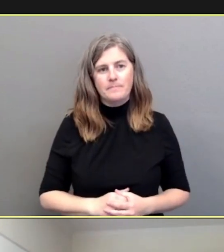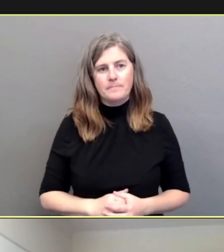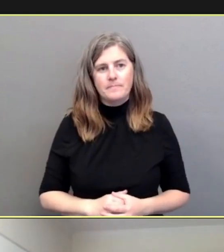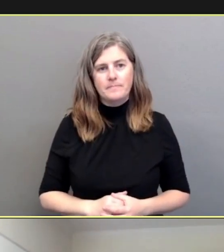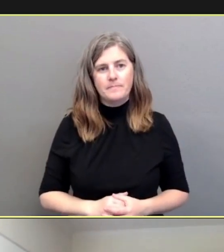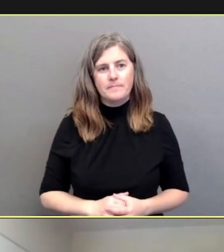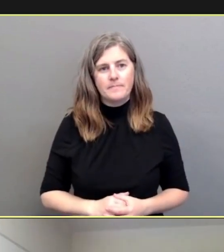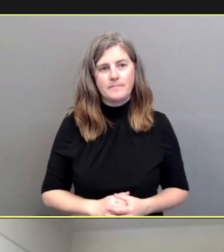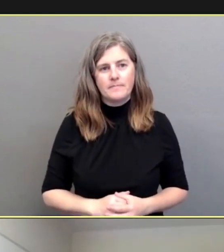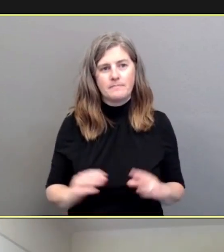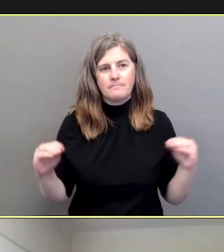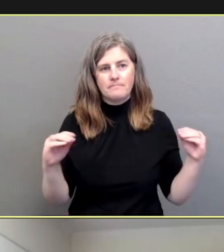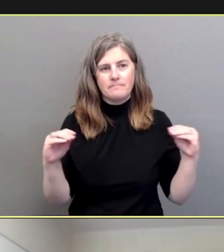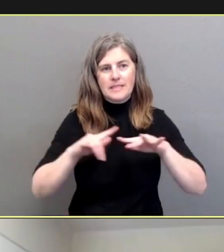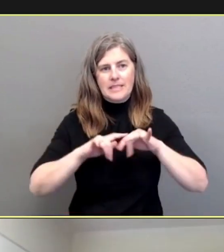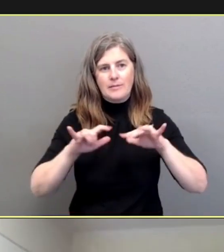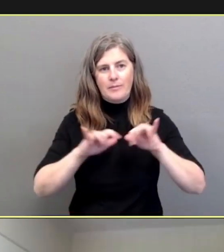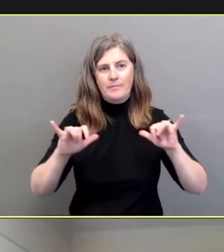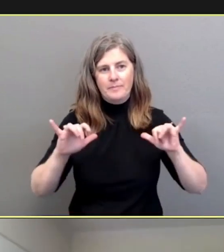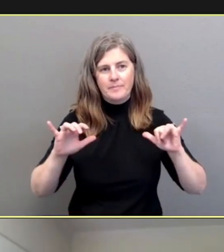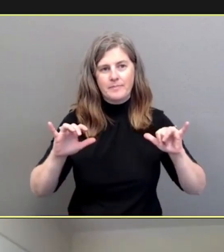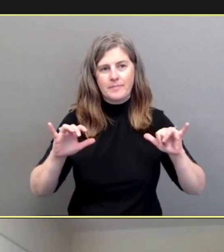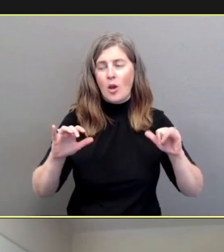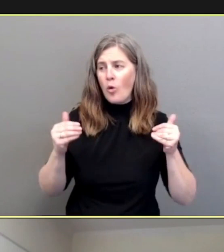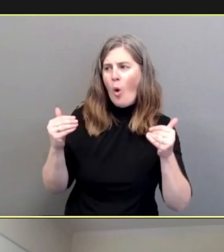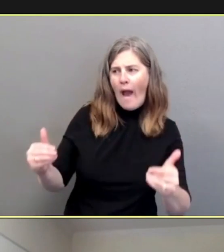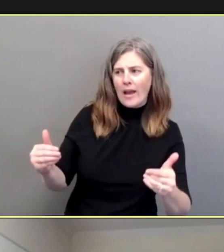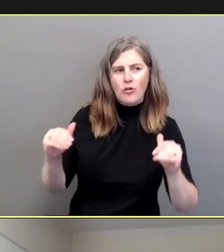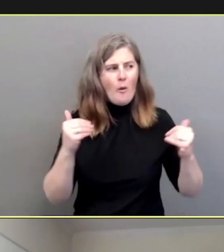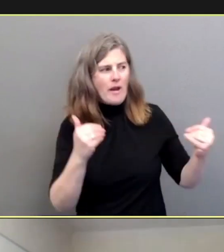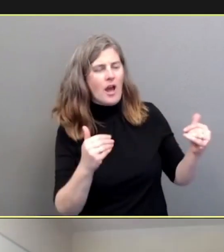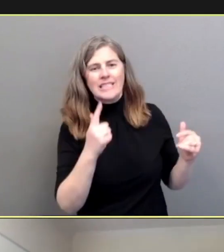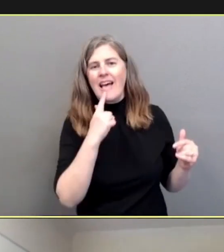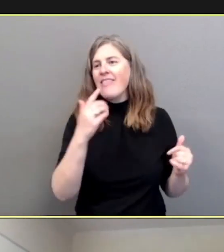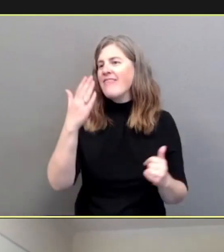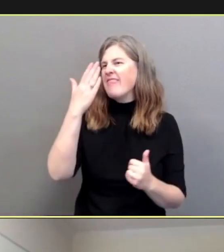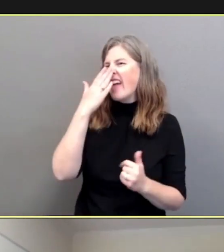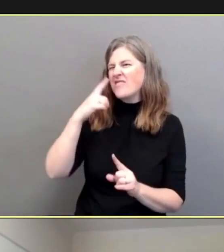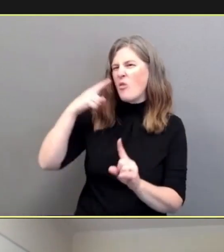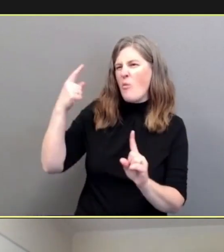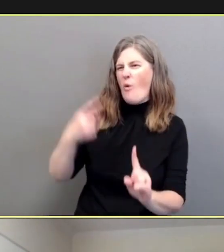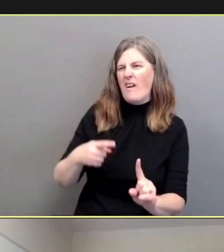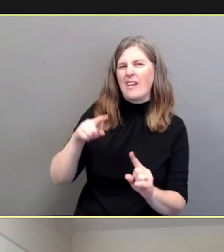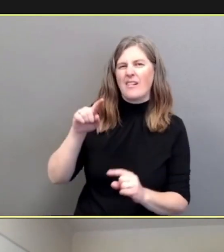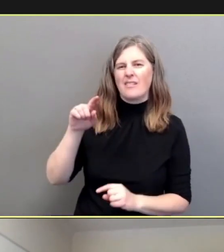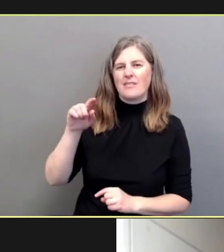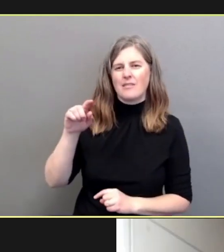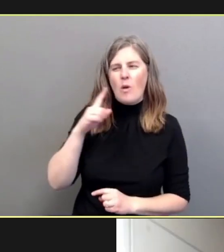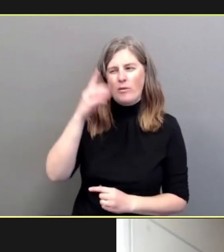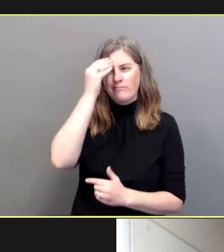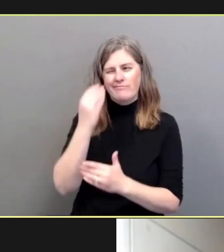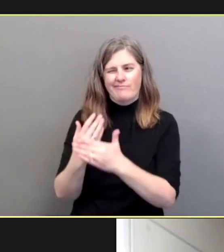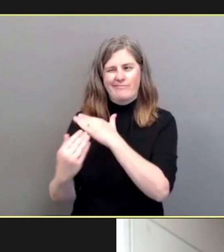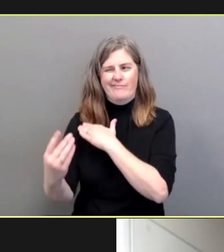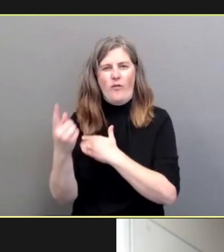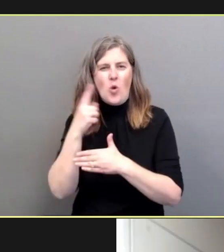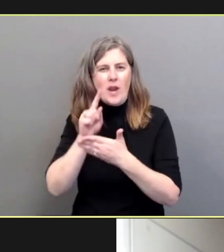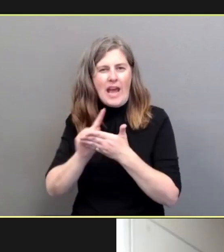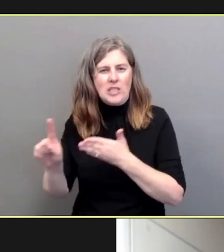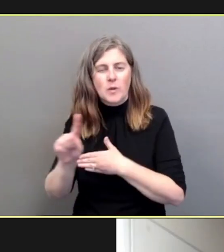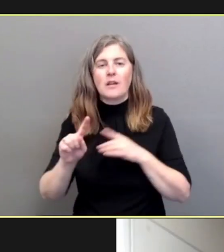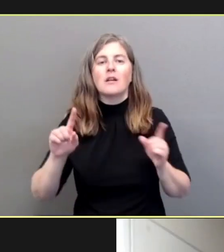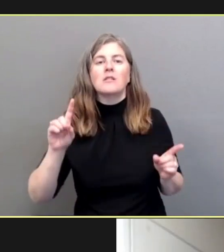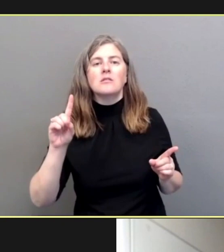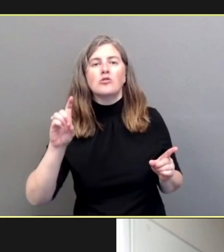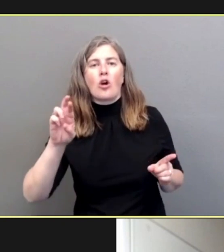Thanks Yeah. for pointing that out. So, go ahead. Oh, no, I said, thanks for pointing that out. Well, yeah, we'll get that for you next week. Also, Cedar, I